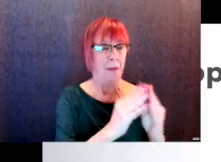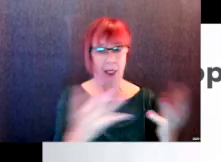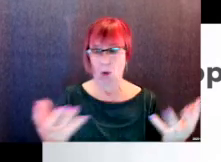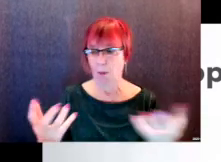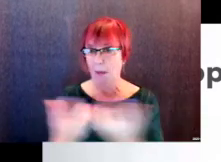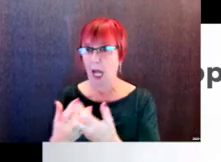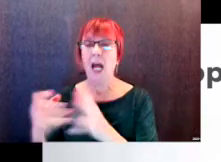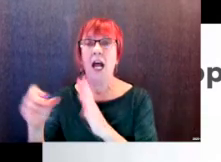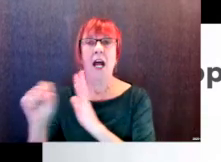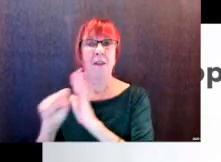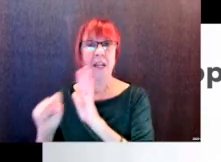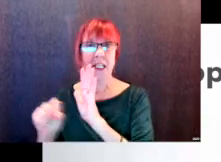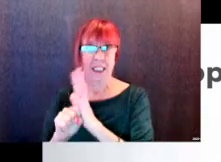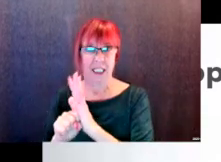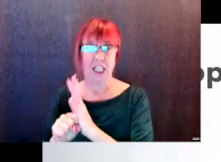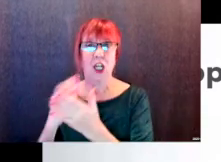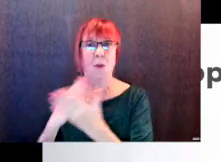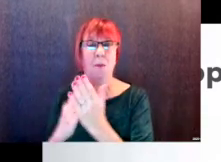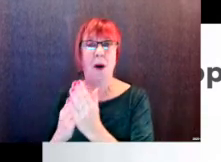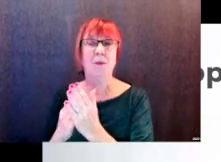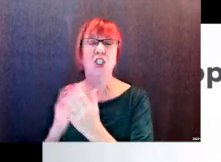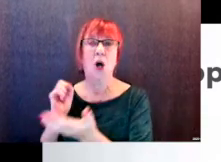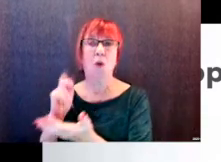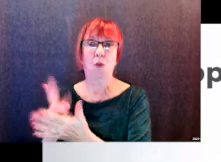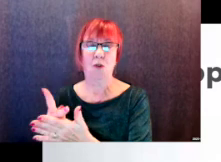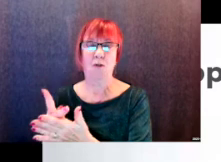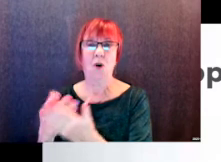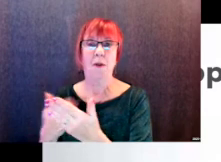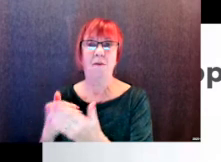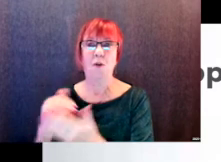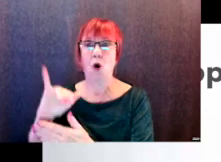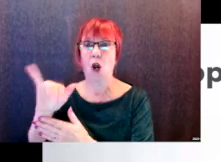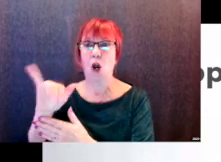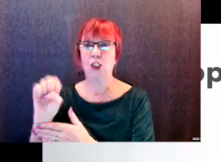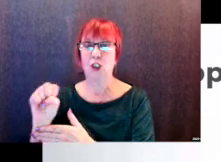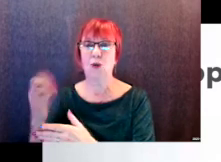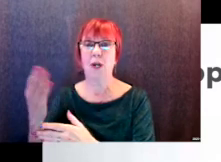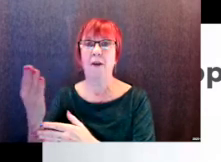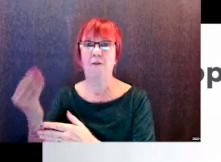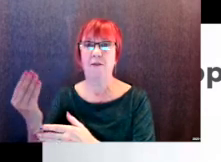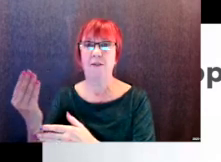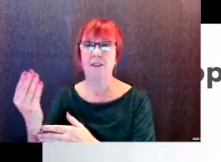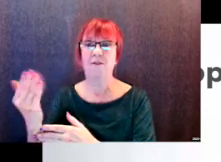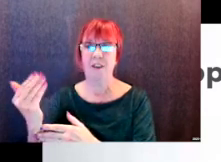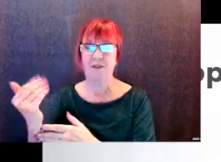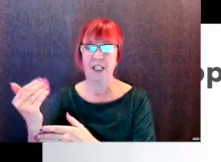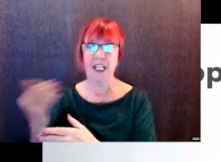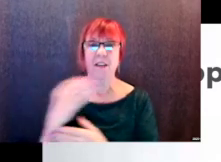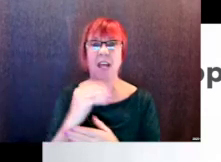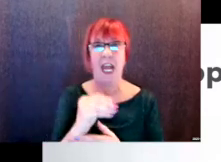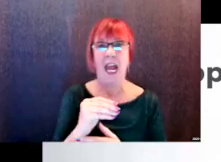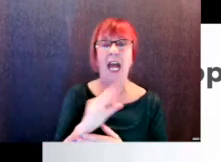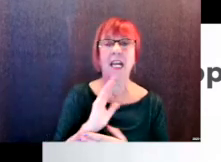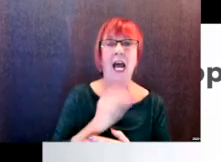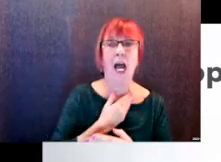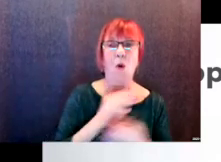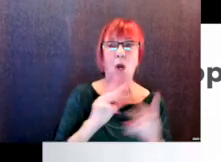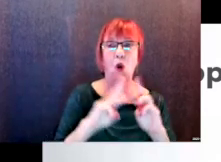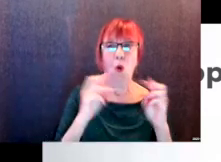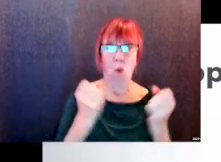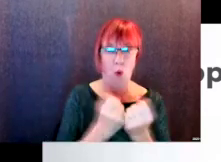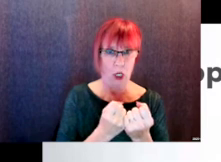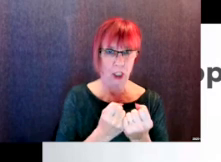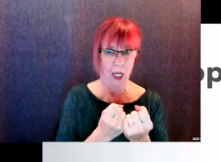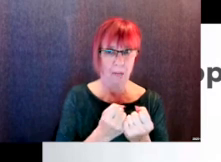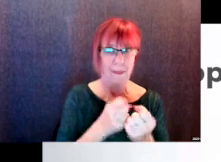June 16th to about mid-July, and it would allow us to engage with you to develop the